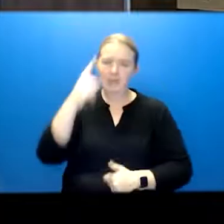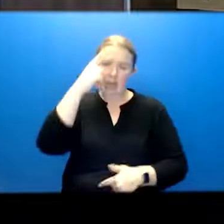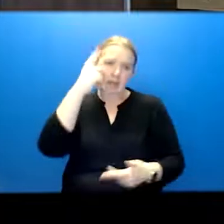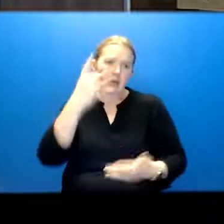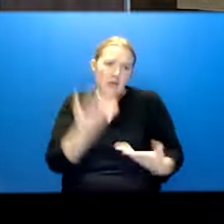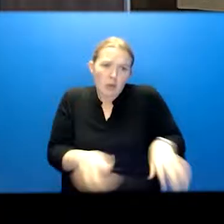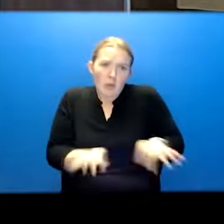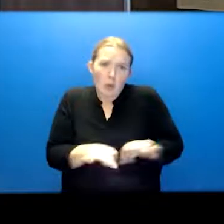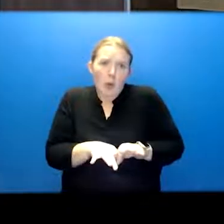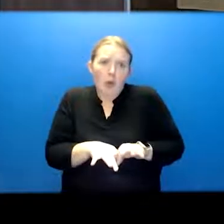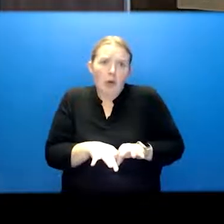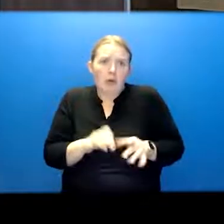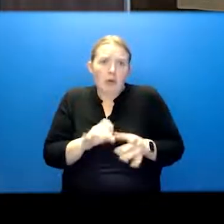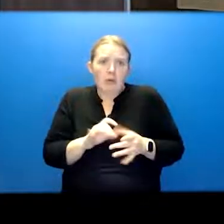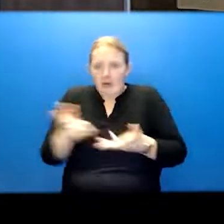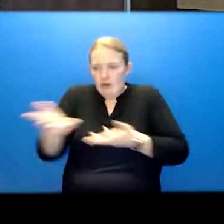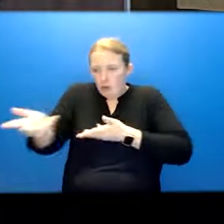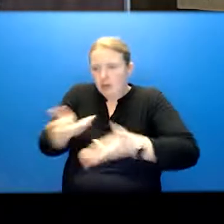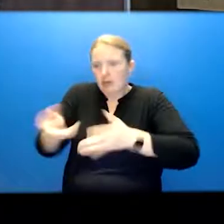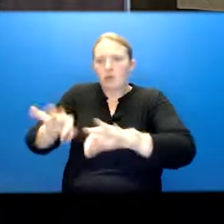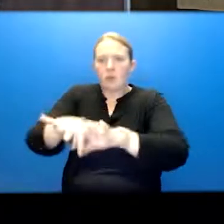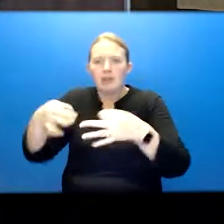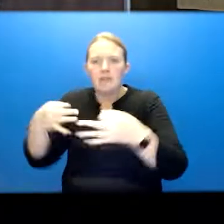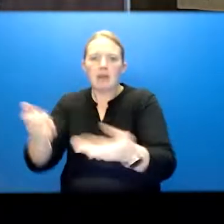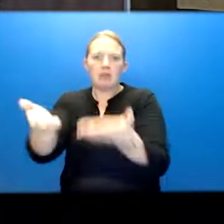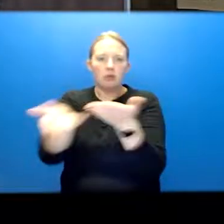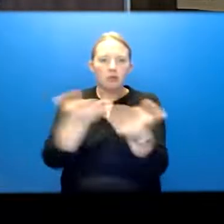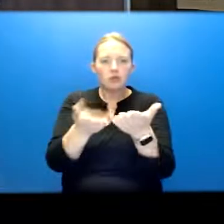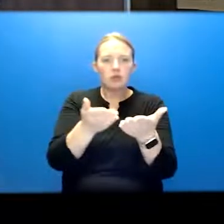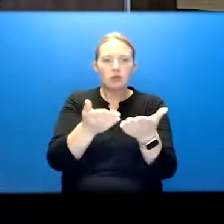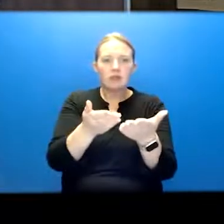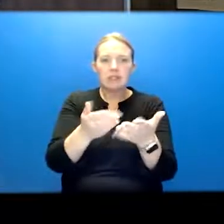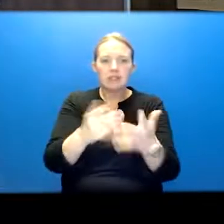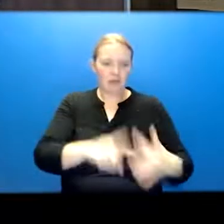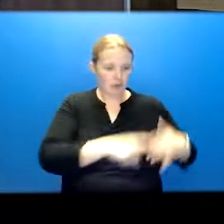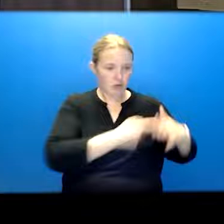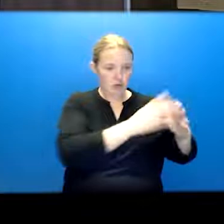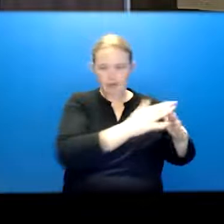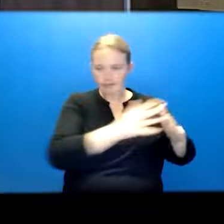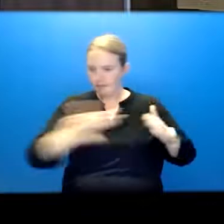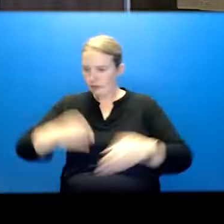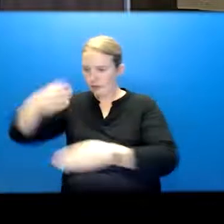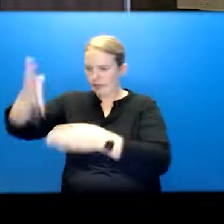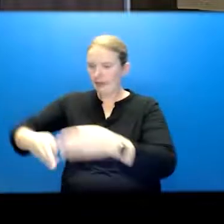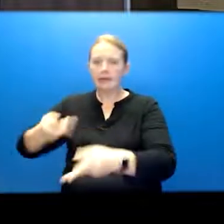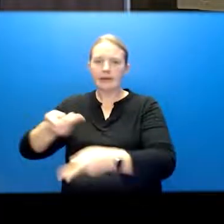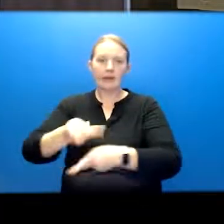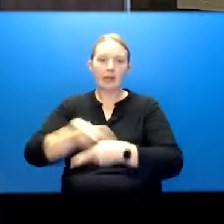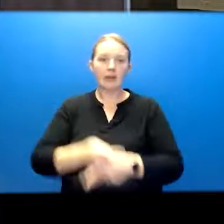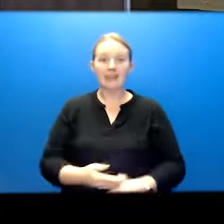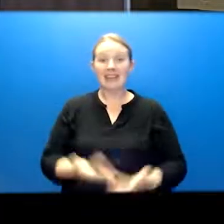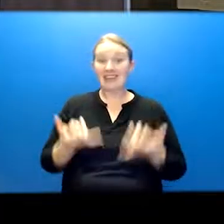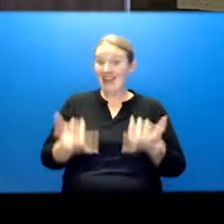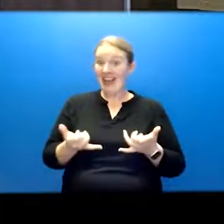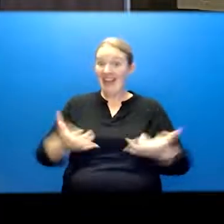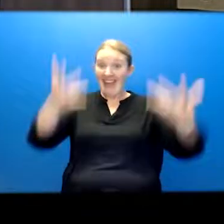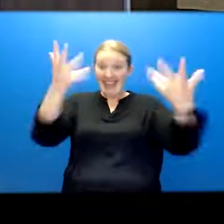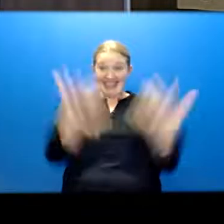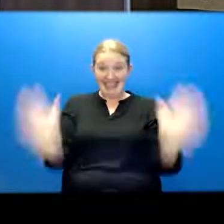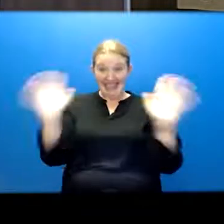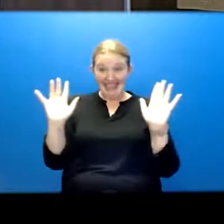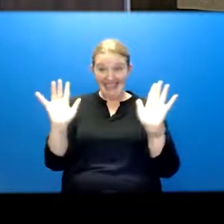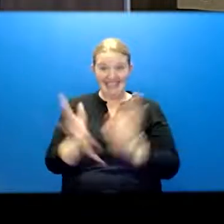when engaging with families and service users throughout care. So drum roll, please. The